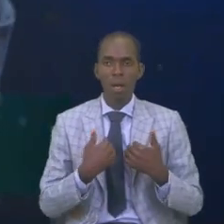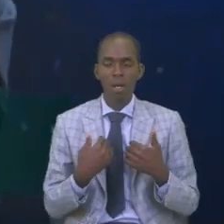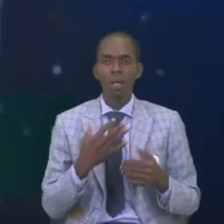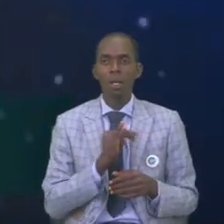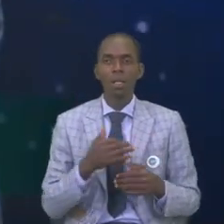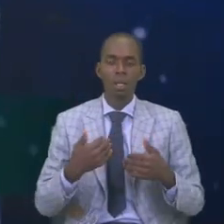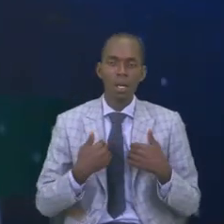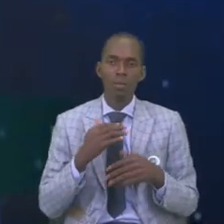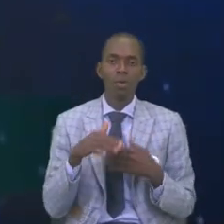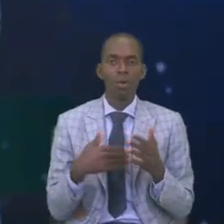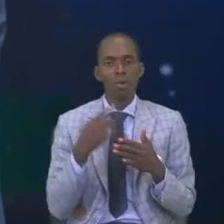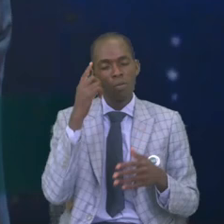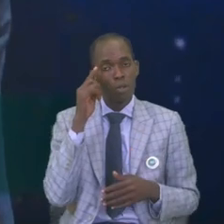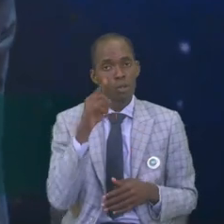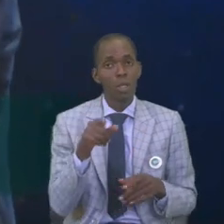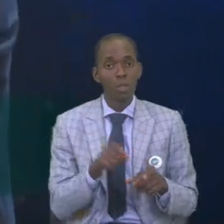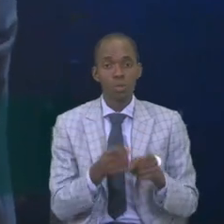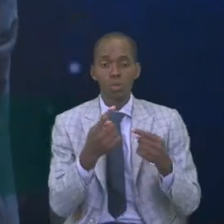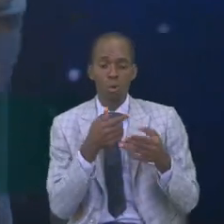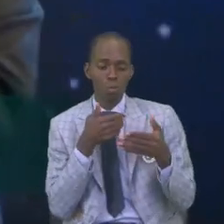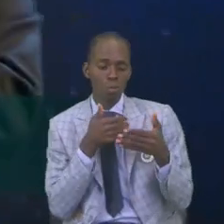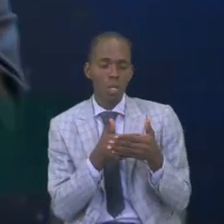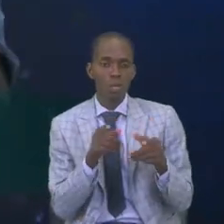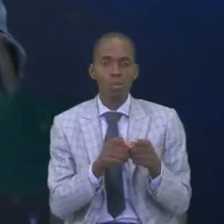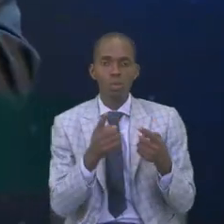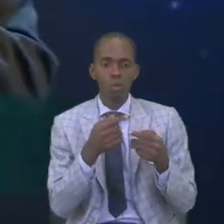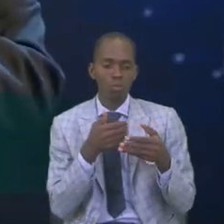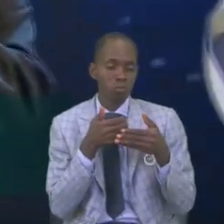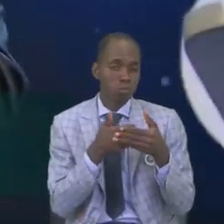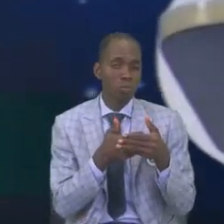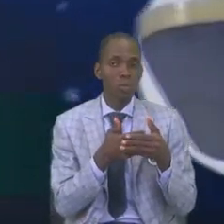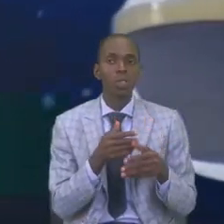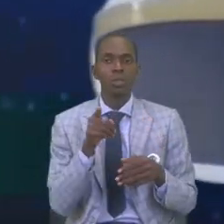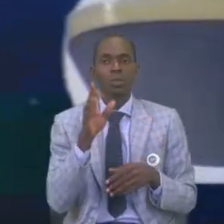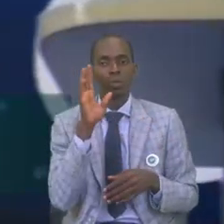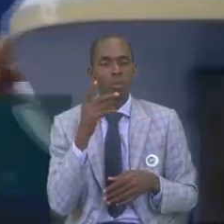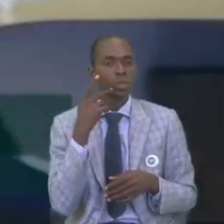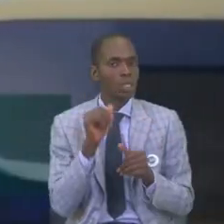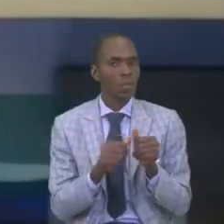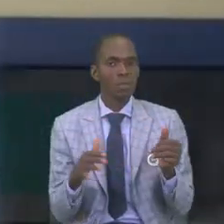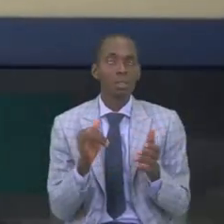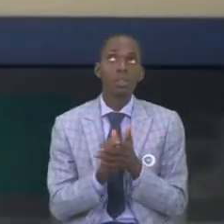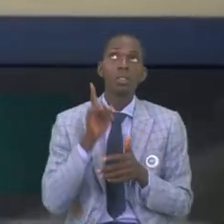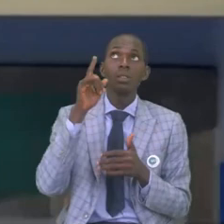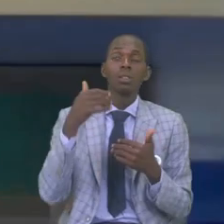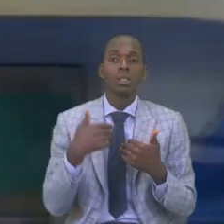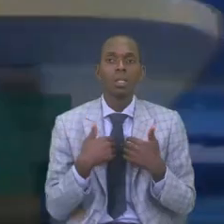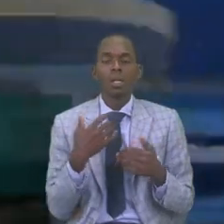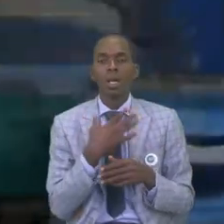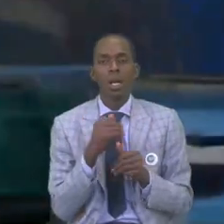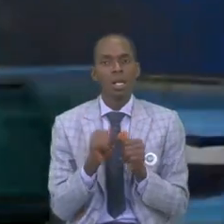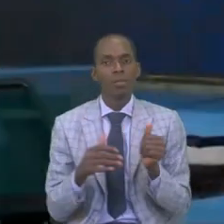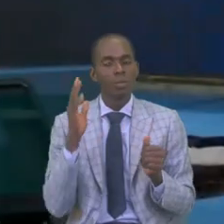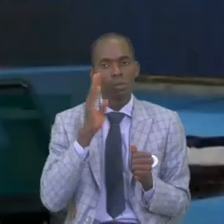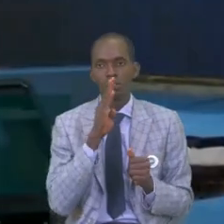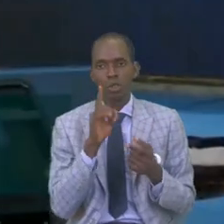for you. And as you come near, as you draw near, you'll see everything he has, and everything will be to your